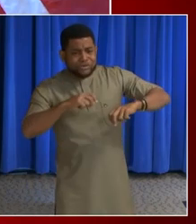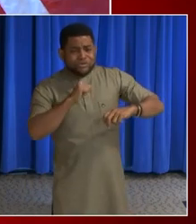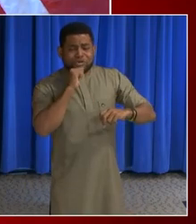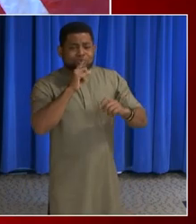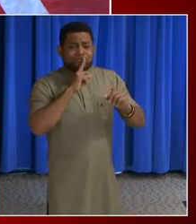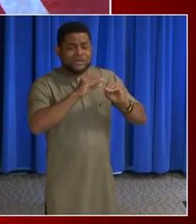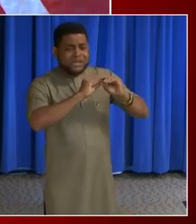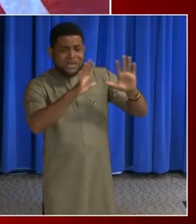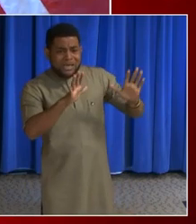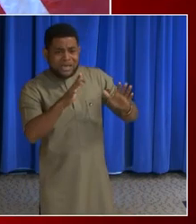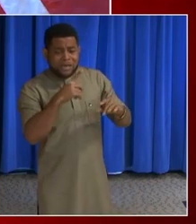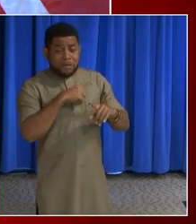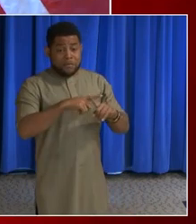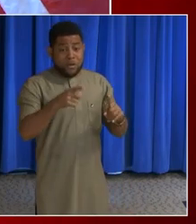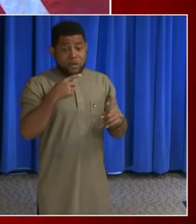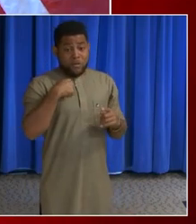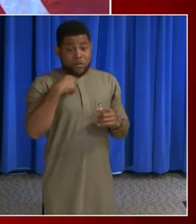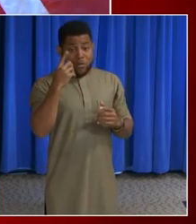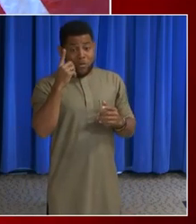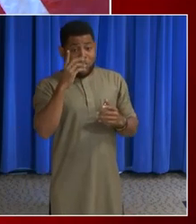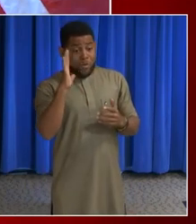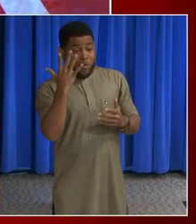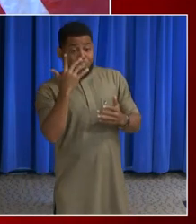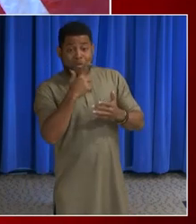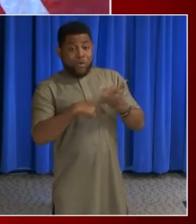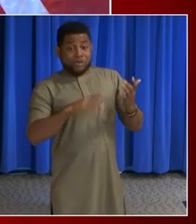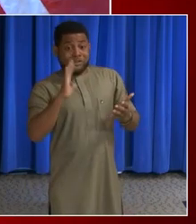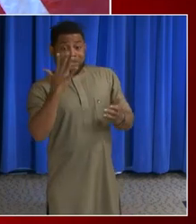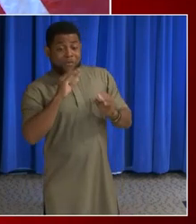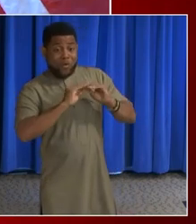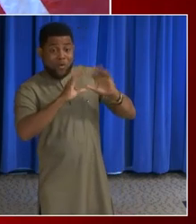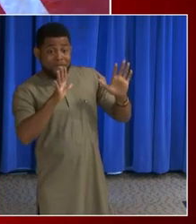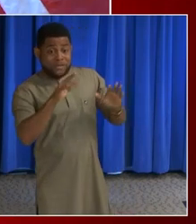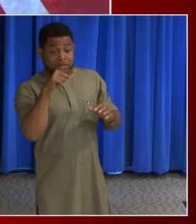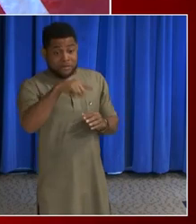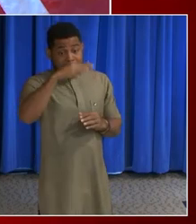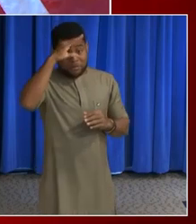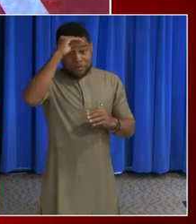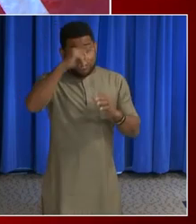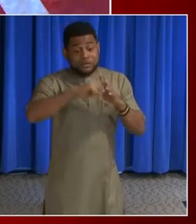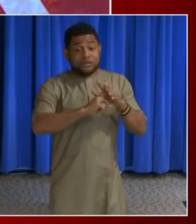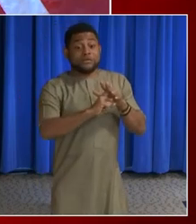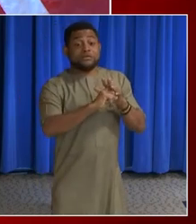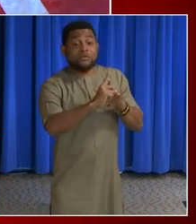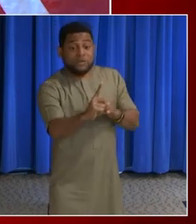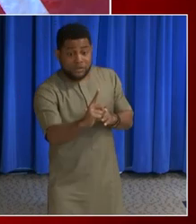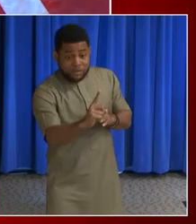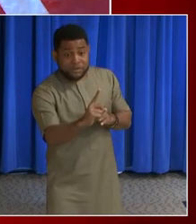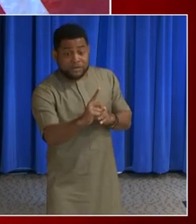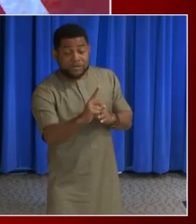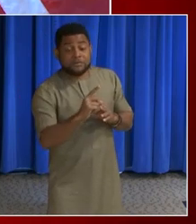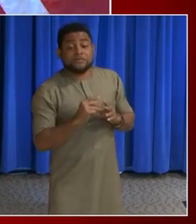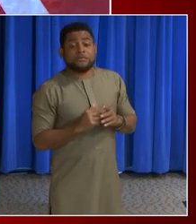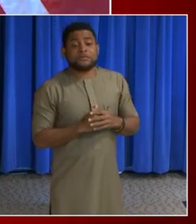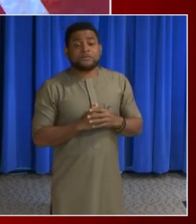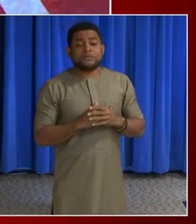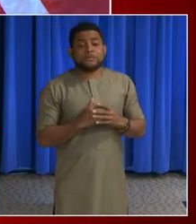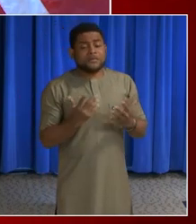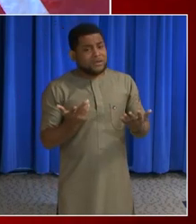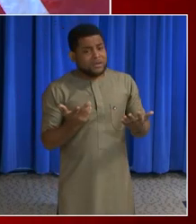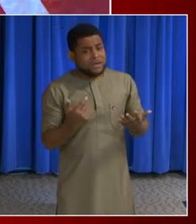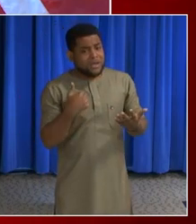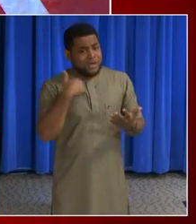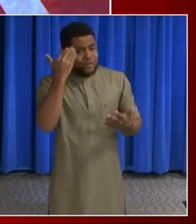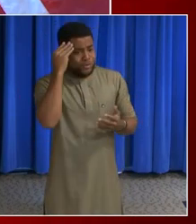does seem apparent is that the gentleman is running away from the police officer. I know you say that he was shot in